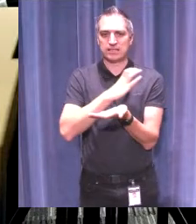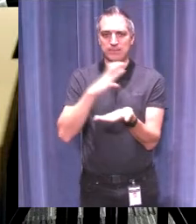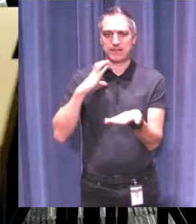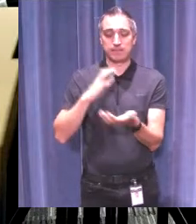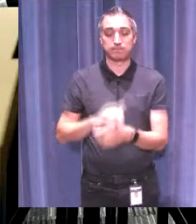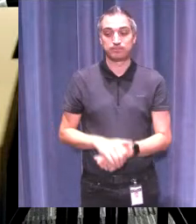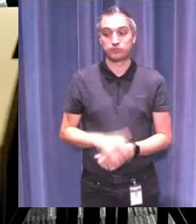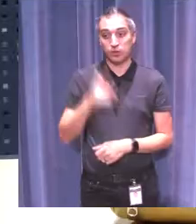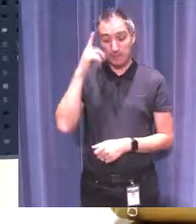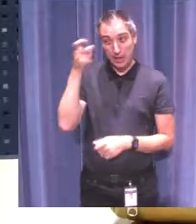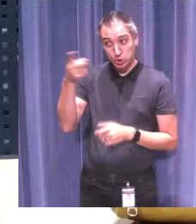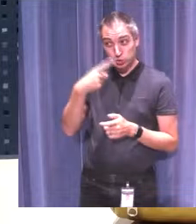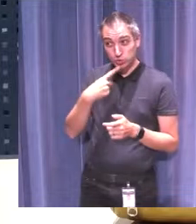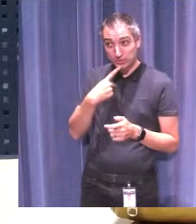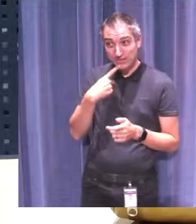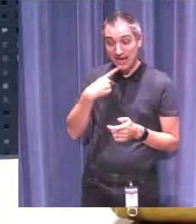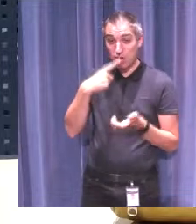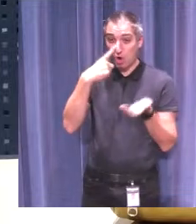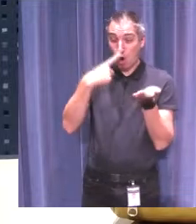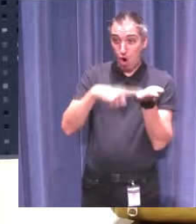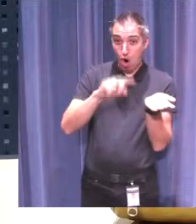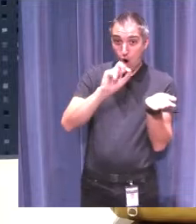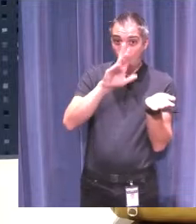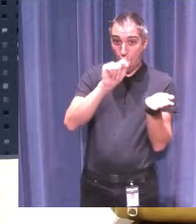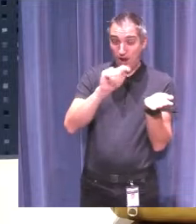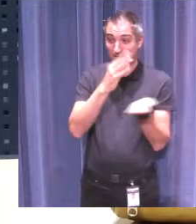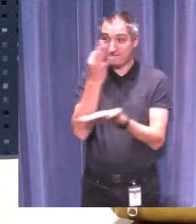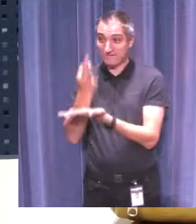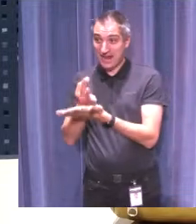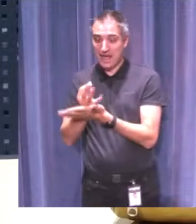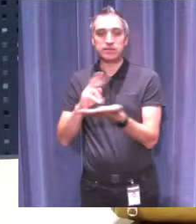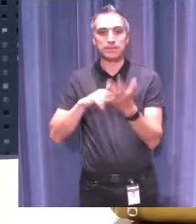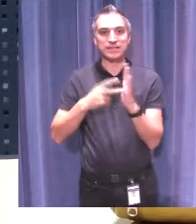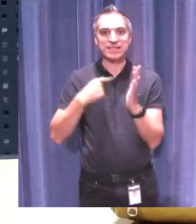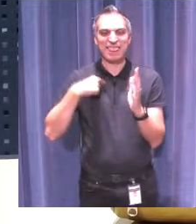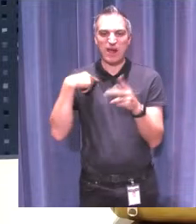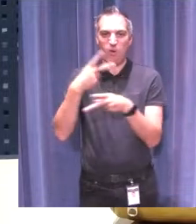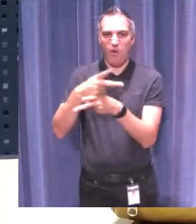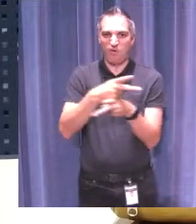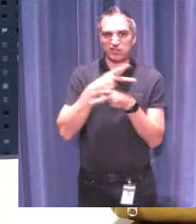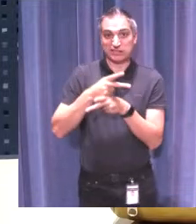say, since you said audit finance, they oversee the money.